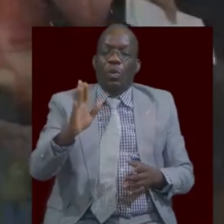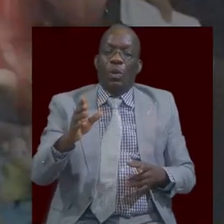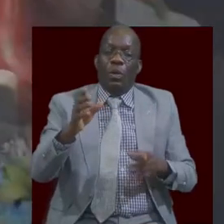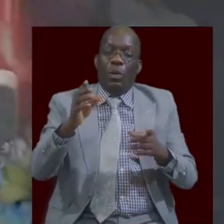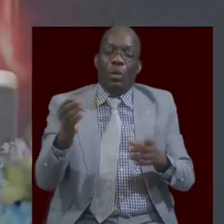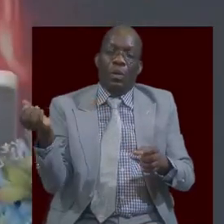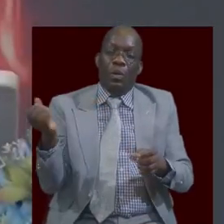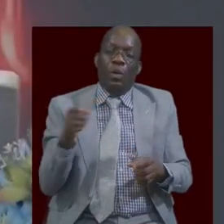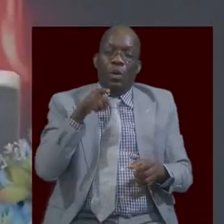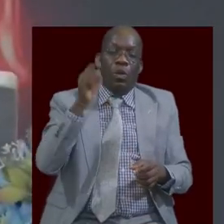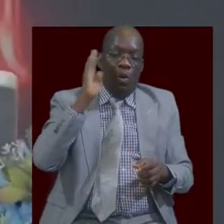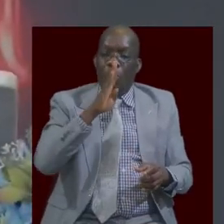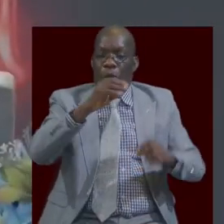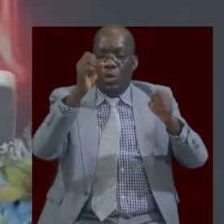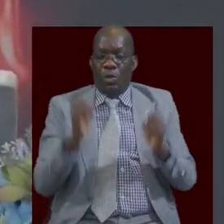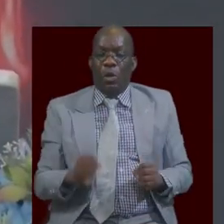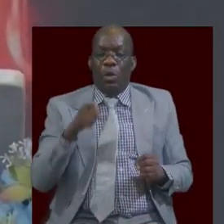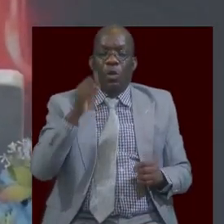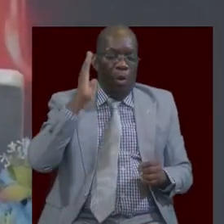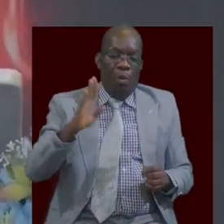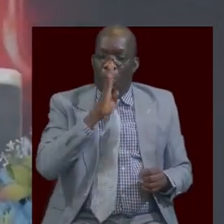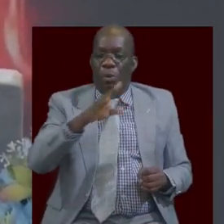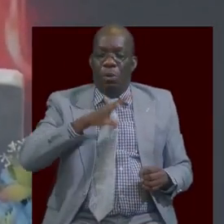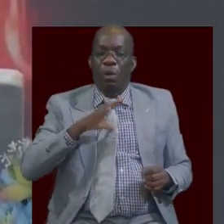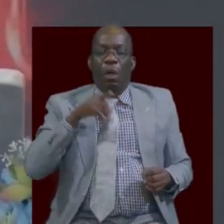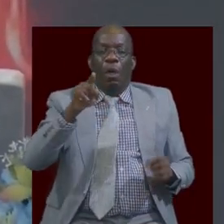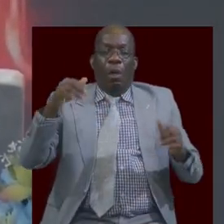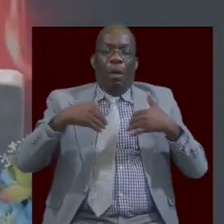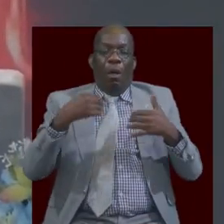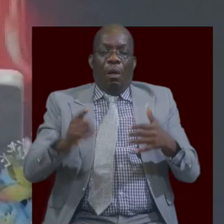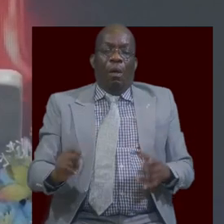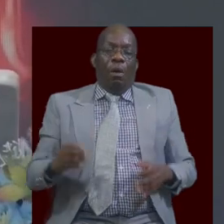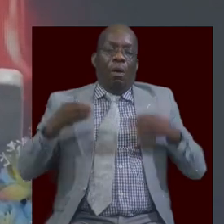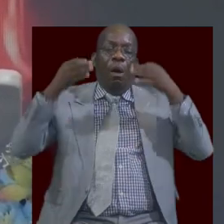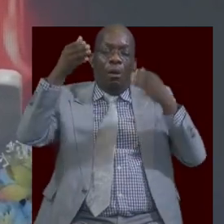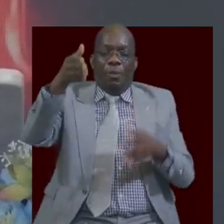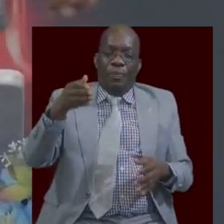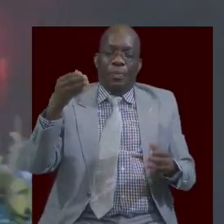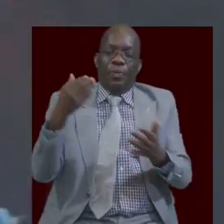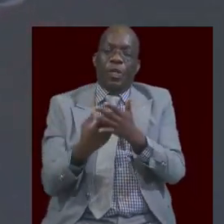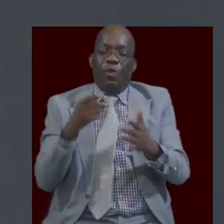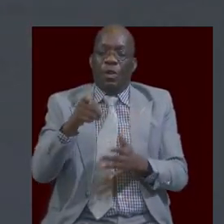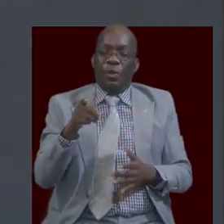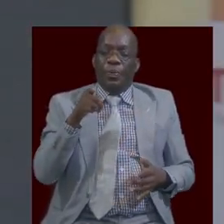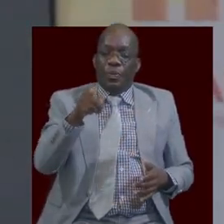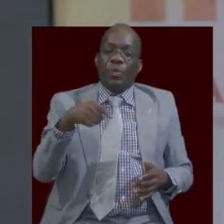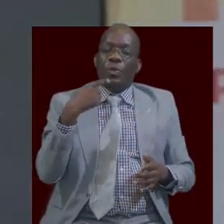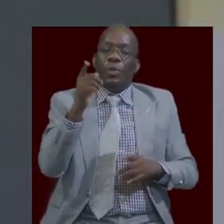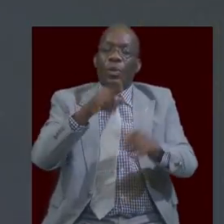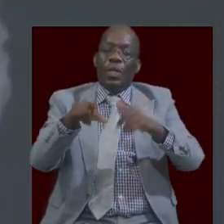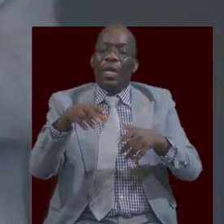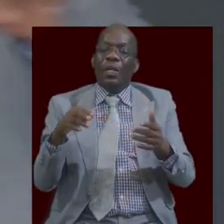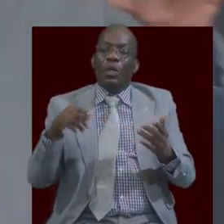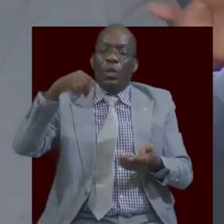be all right. You'll have the future before you. And you will say, today will contribute